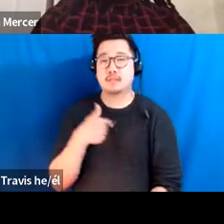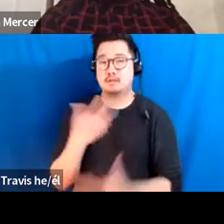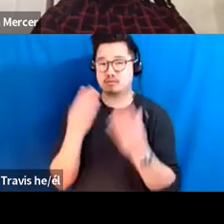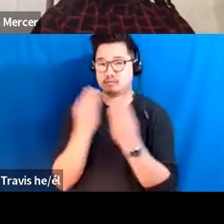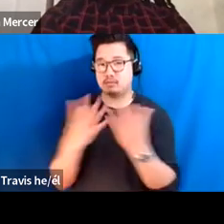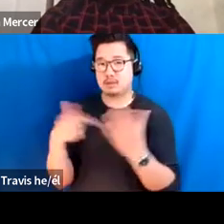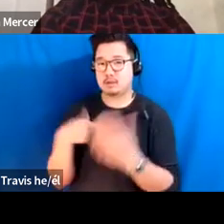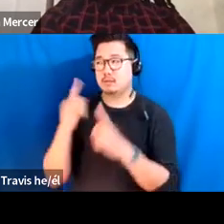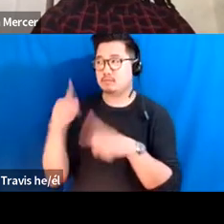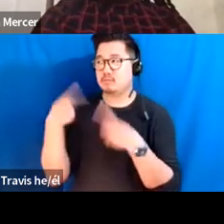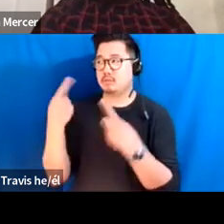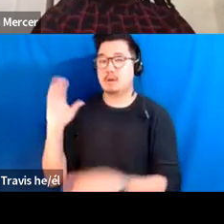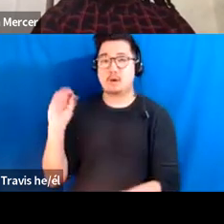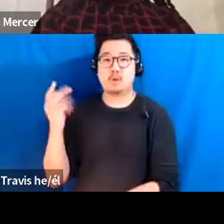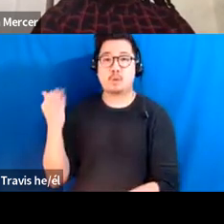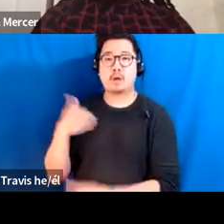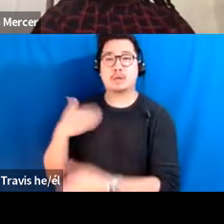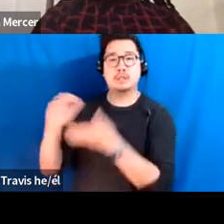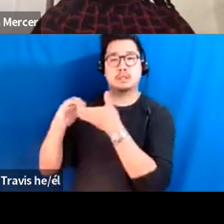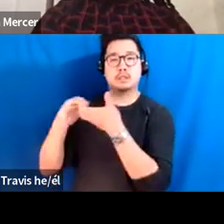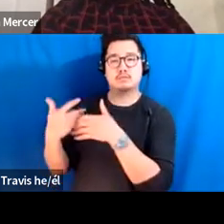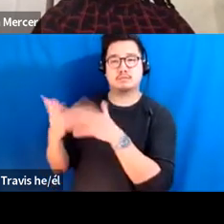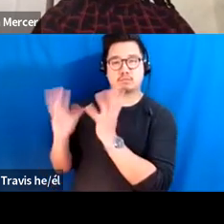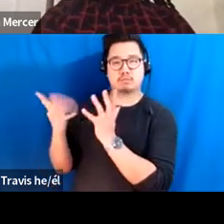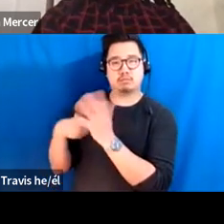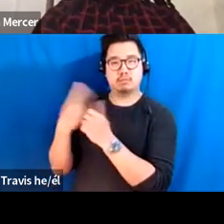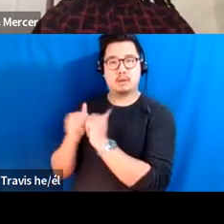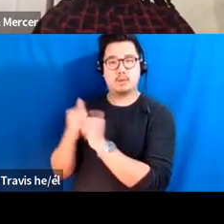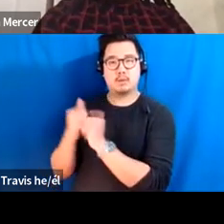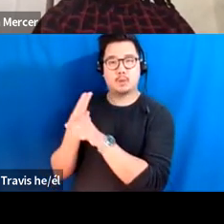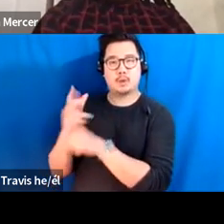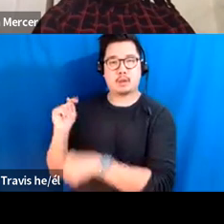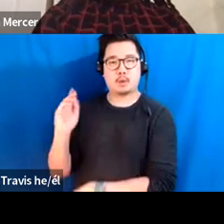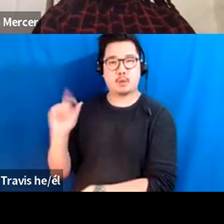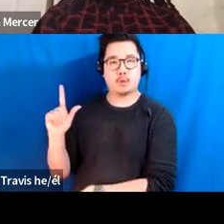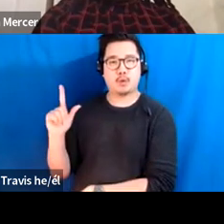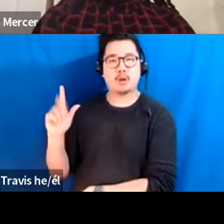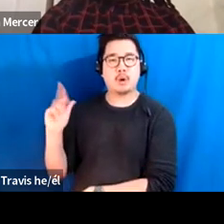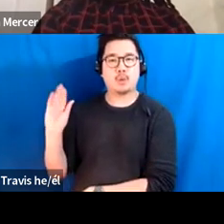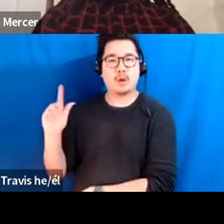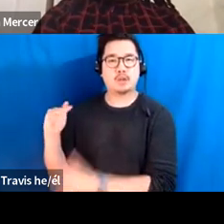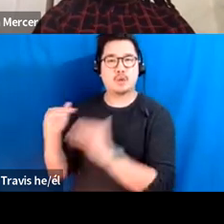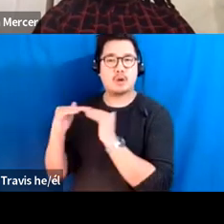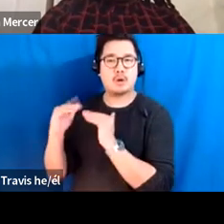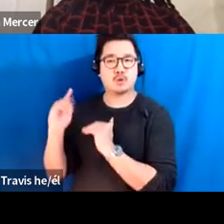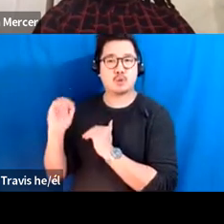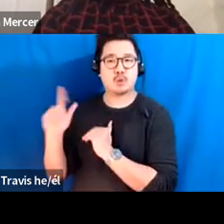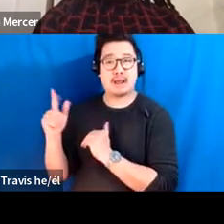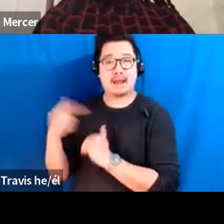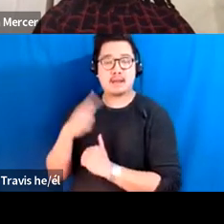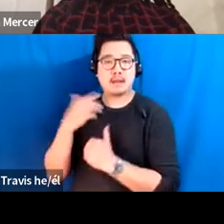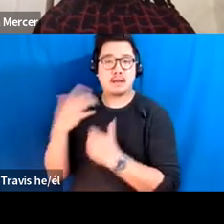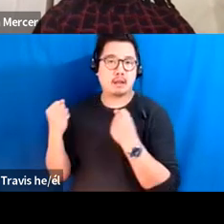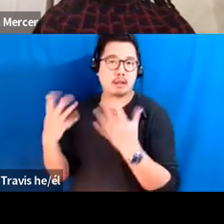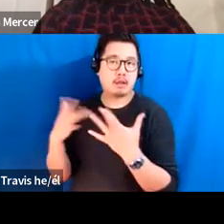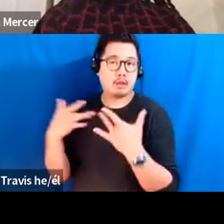the implementation uh and use of the race regular planning tool um for this process and i think a lot of the concern